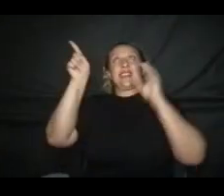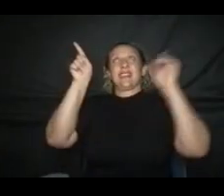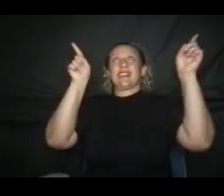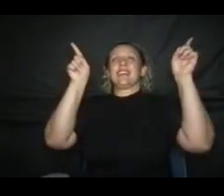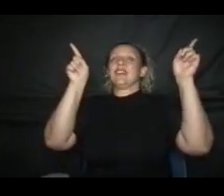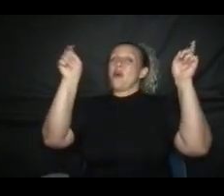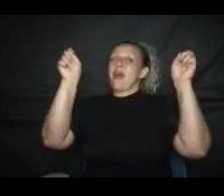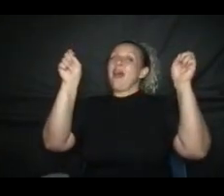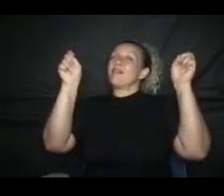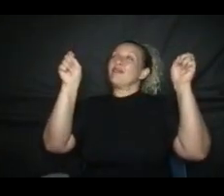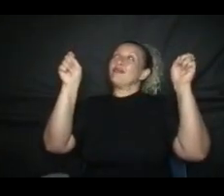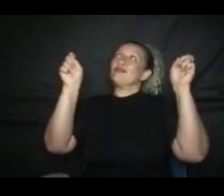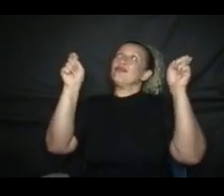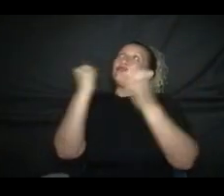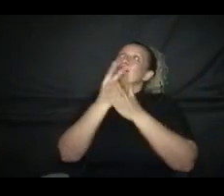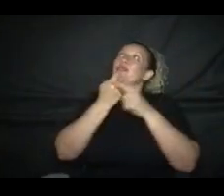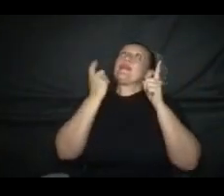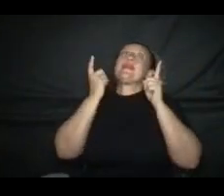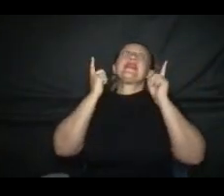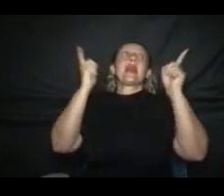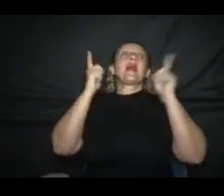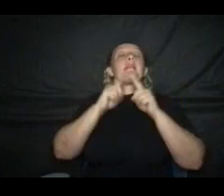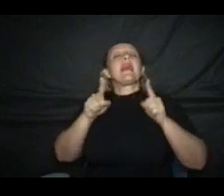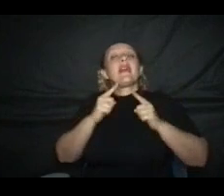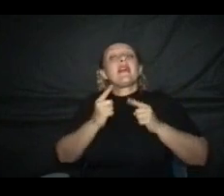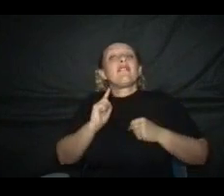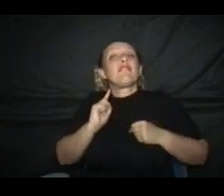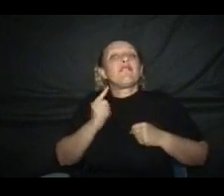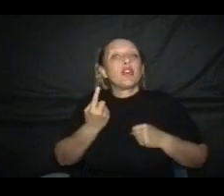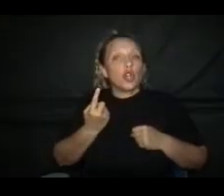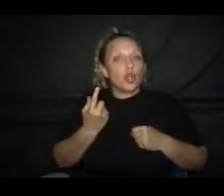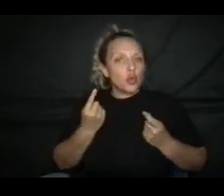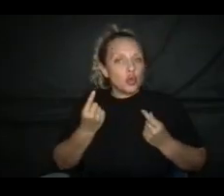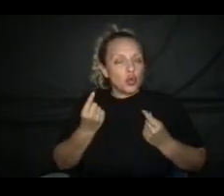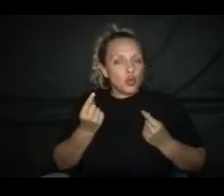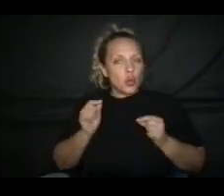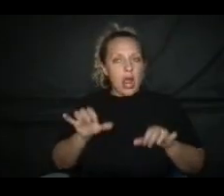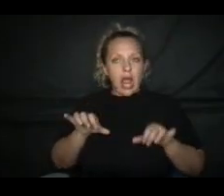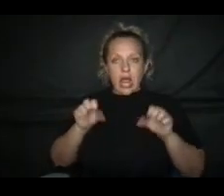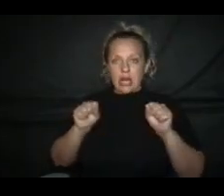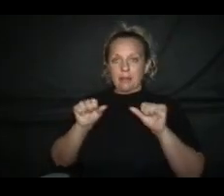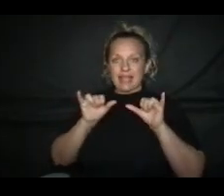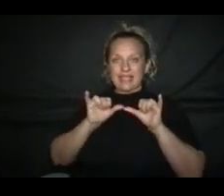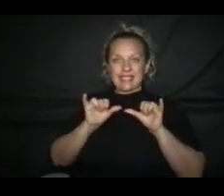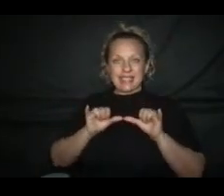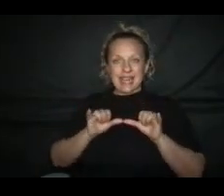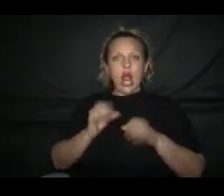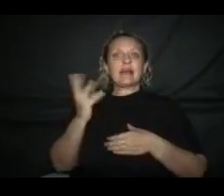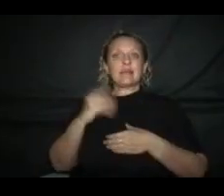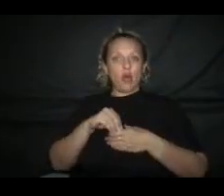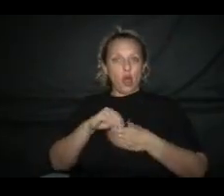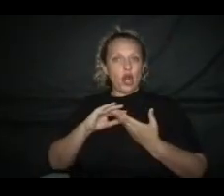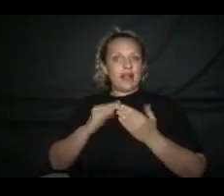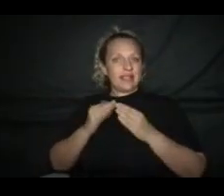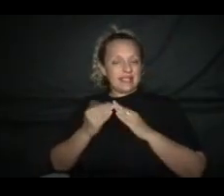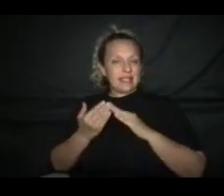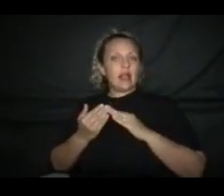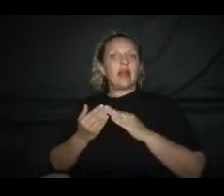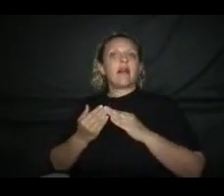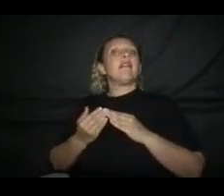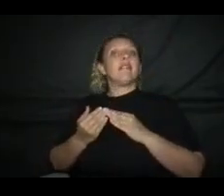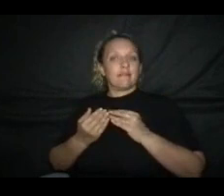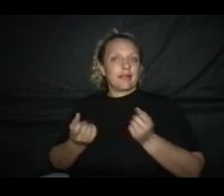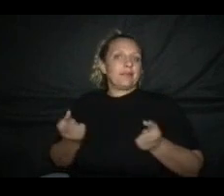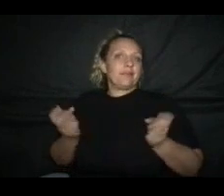bodies. But the first step is essentially adopting a standard as part of the city's comprehensive plan that